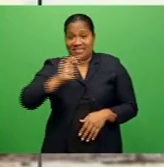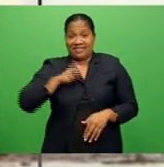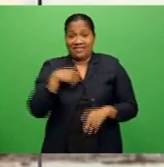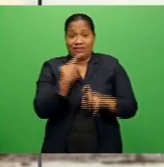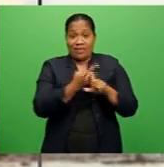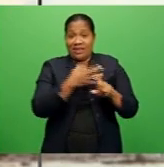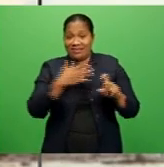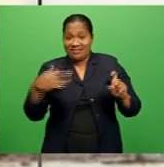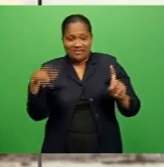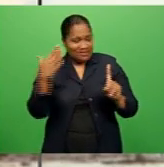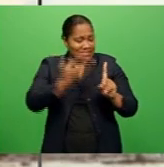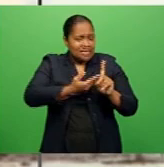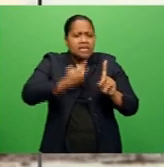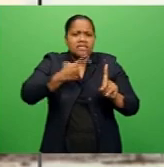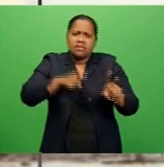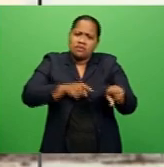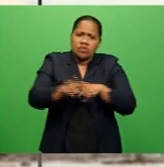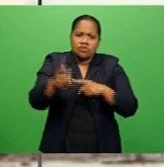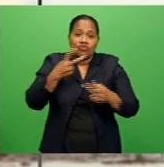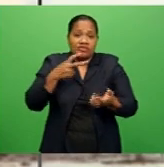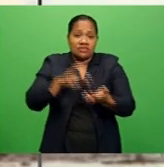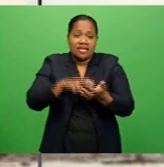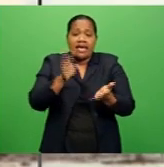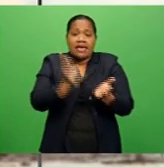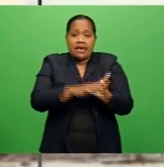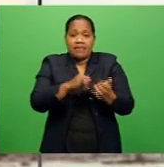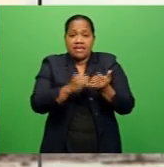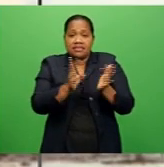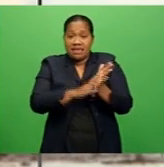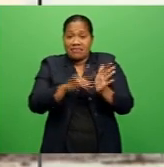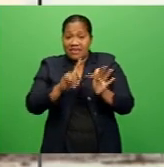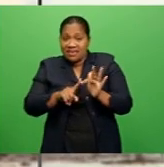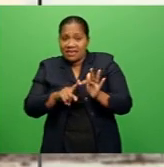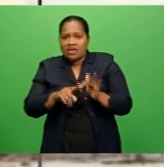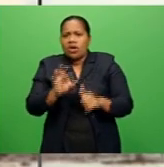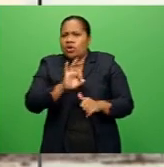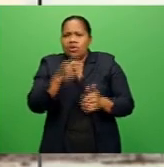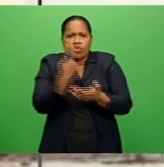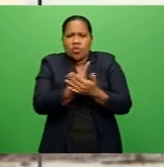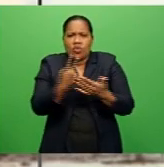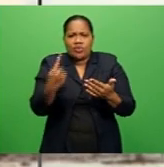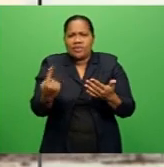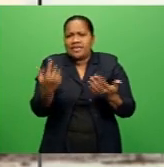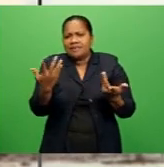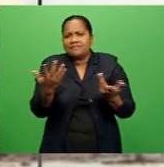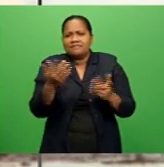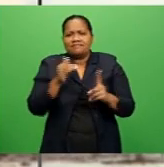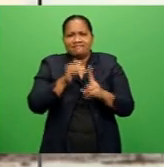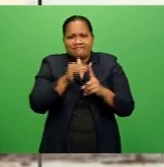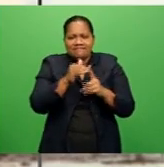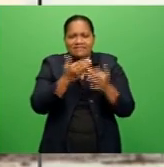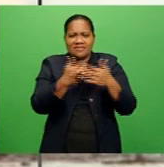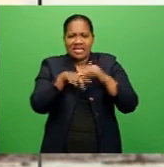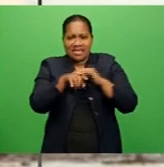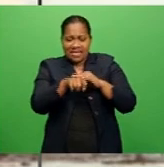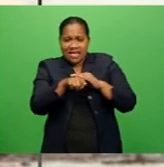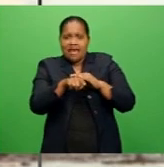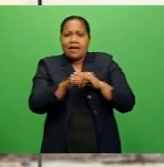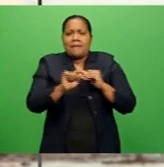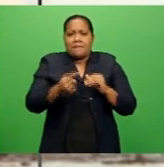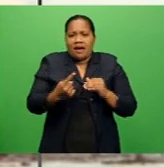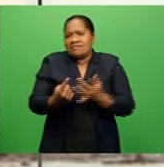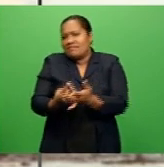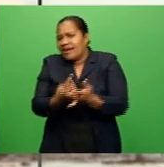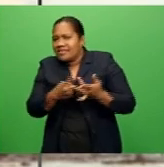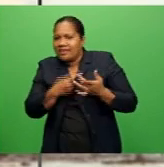Mbatiweti says most registered MSMEs not only tapped into this initiative, but